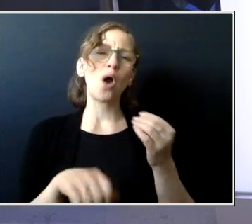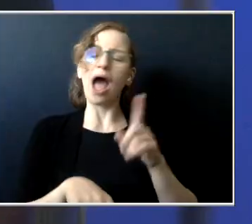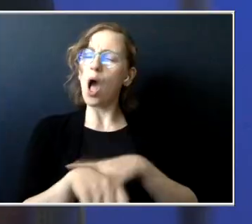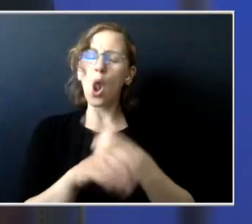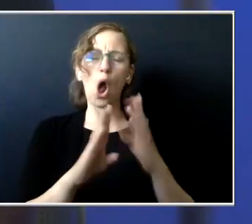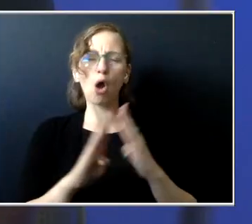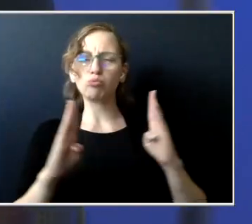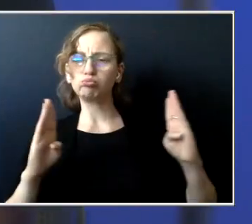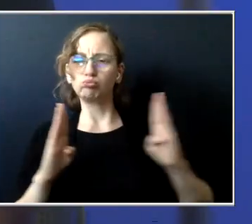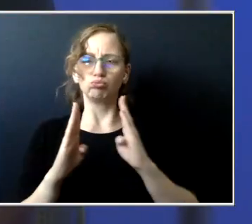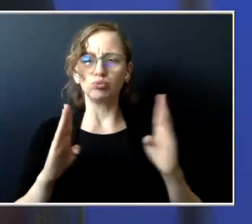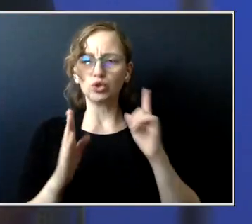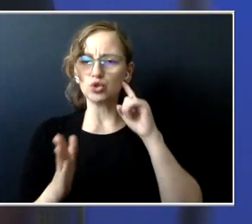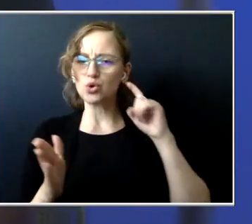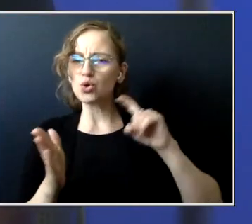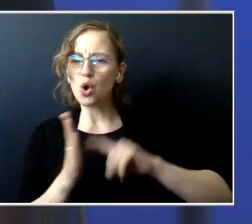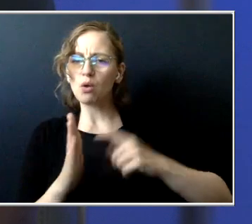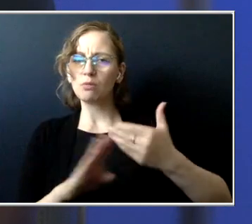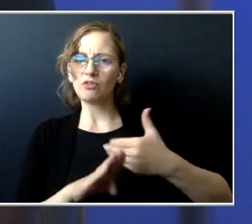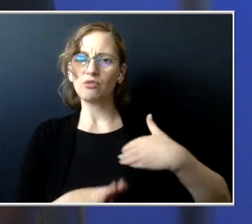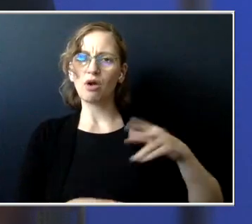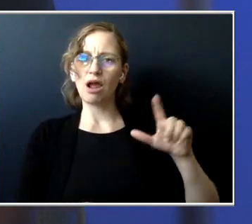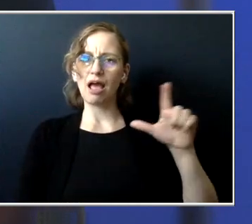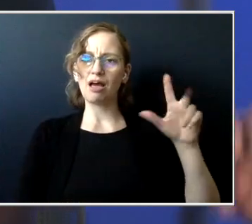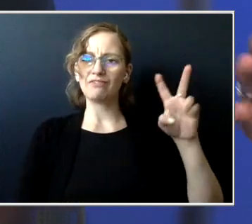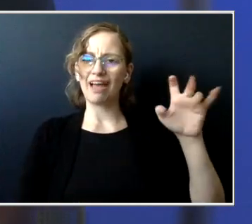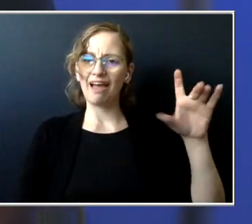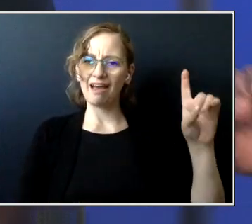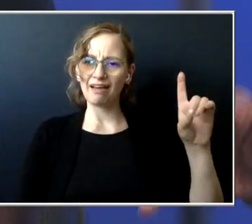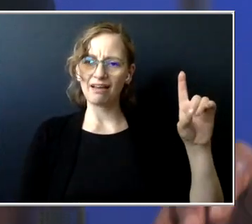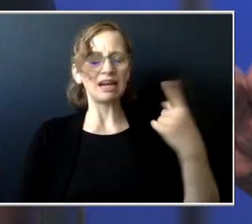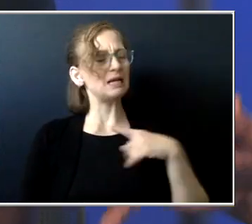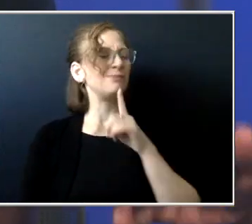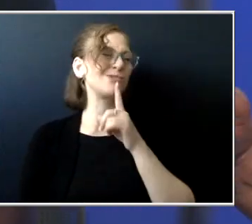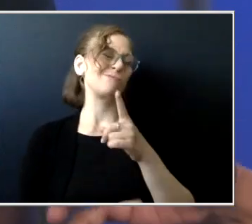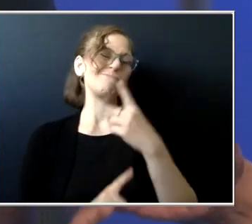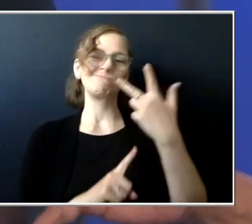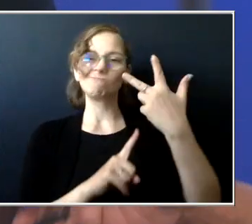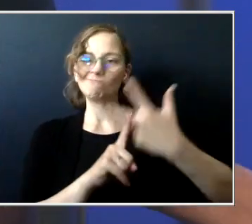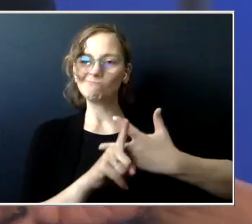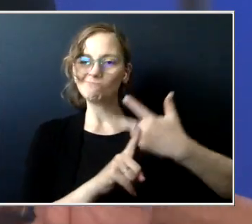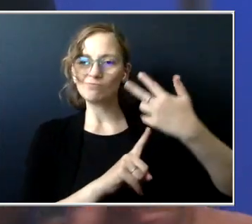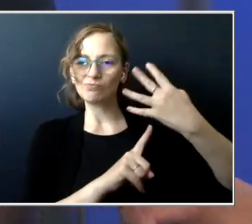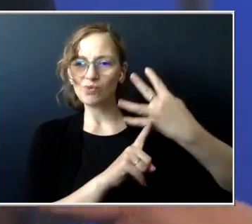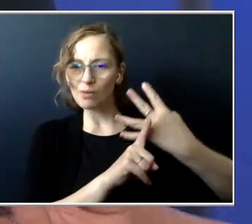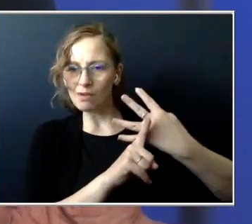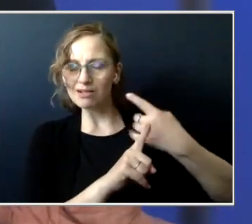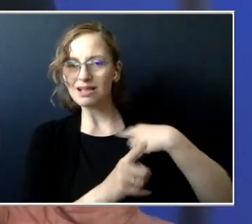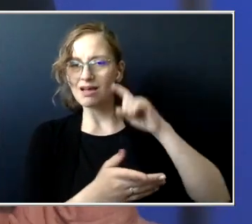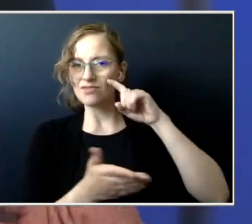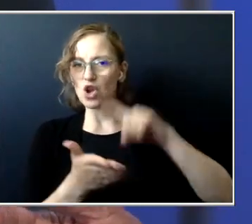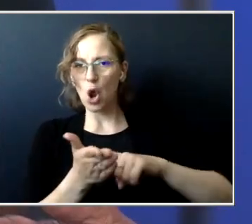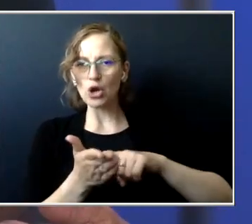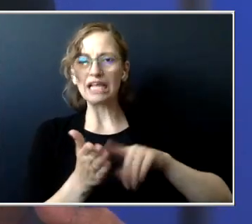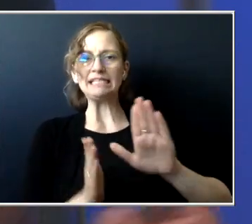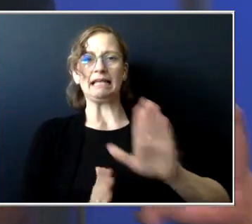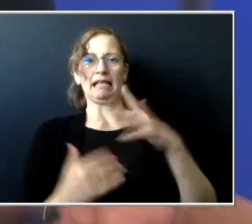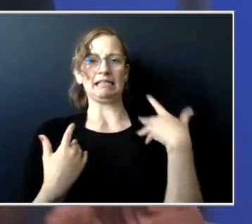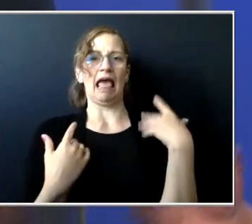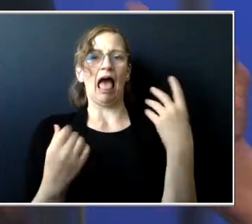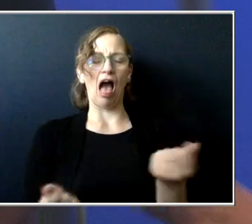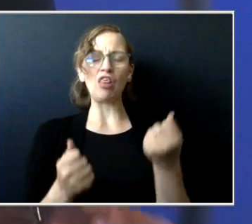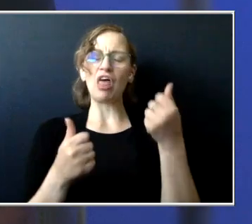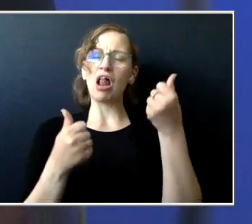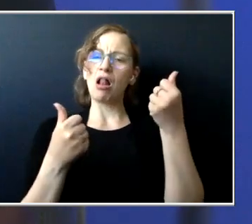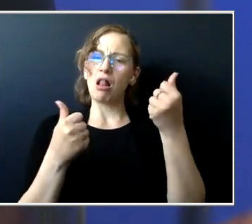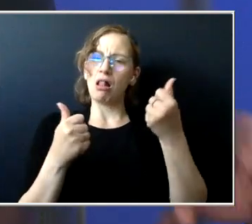say, I'm sure it was a good 3-4 months. I noticed a decline in how he was, you know, not doing well.